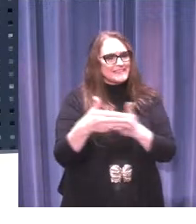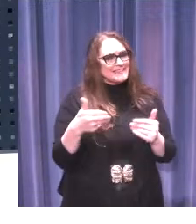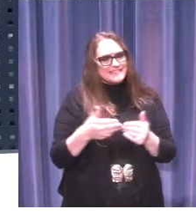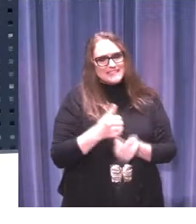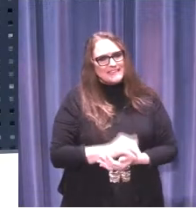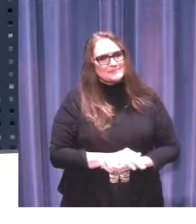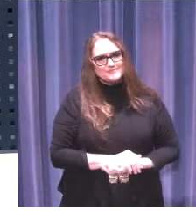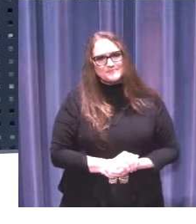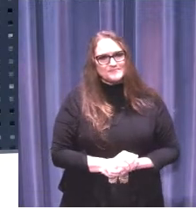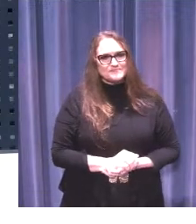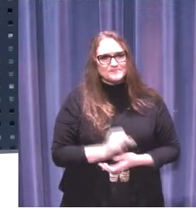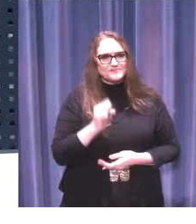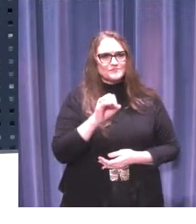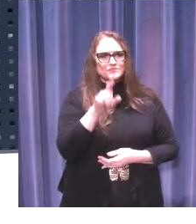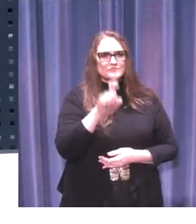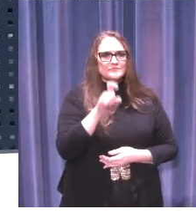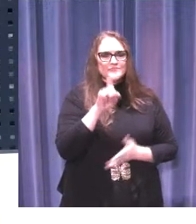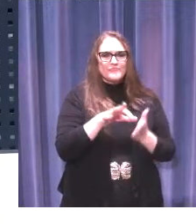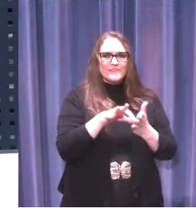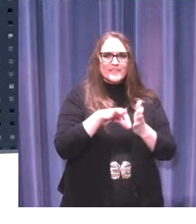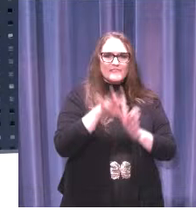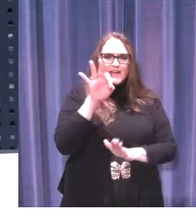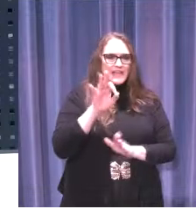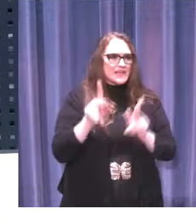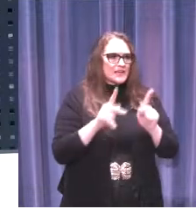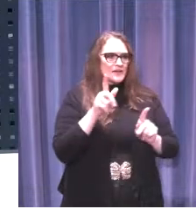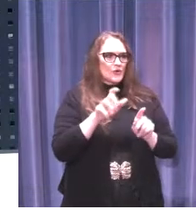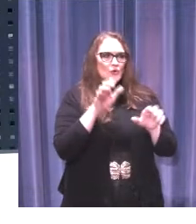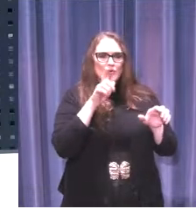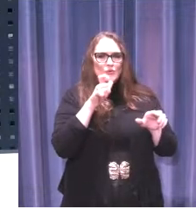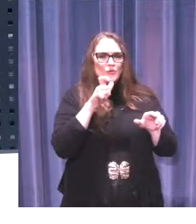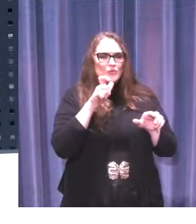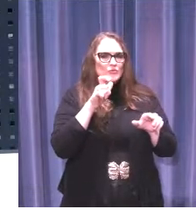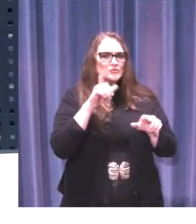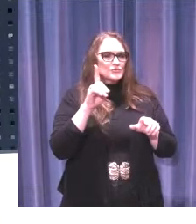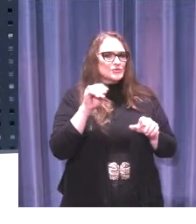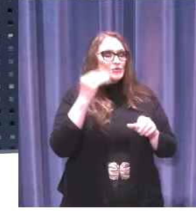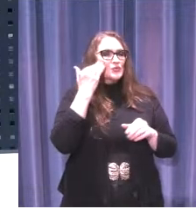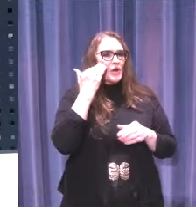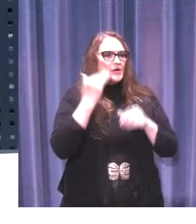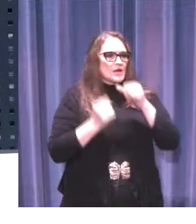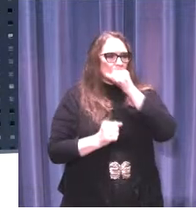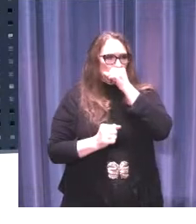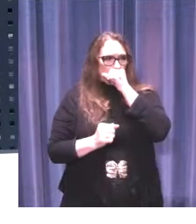easily, so you have to find people who do know. I mean,